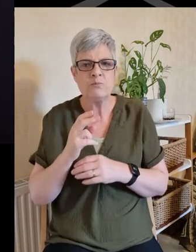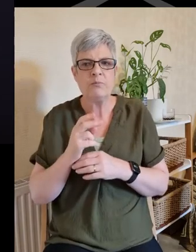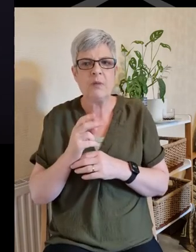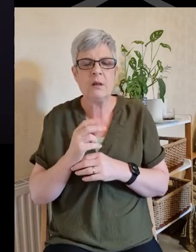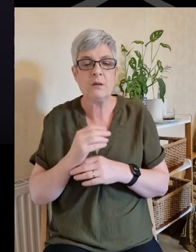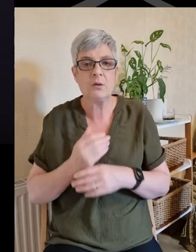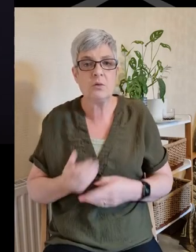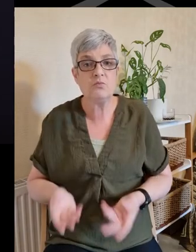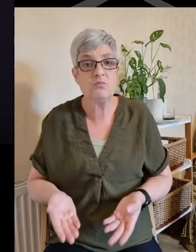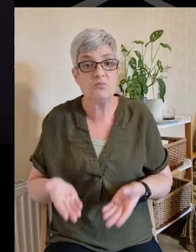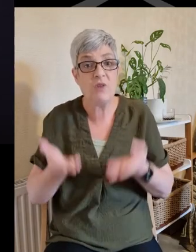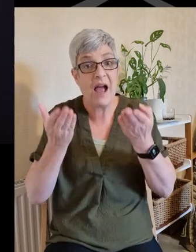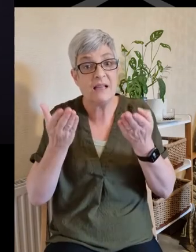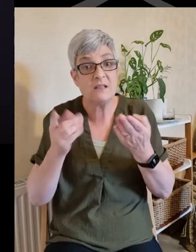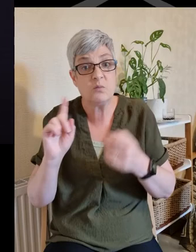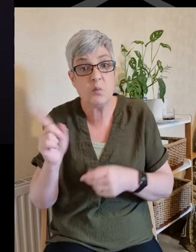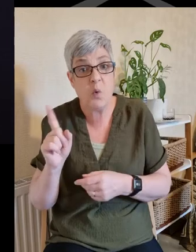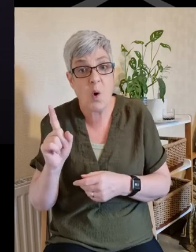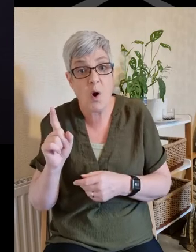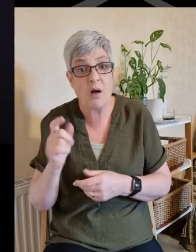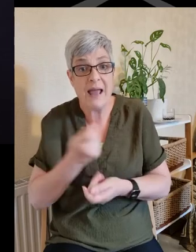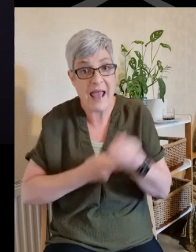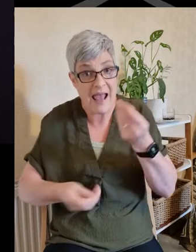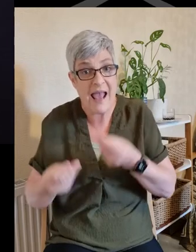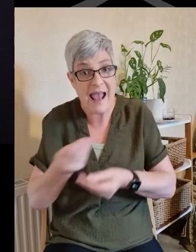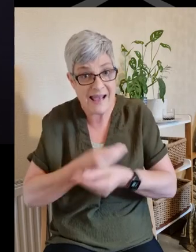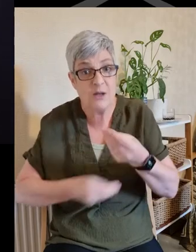rise of colossal economic forces.